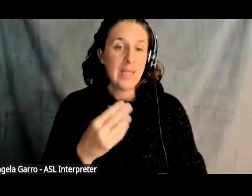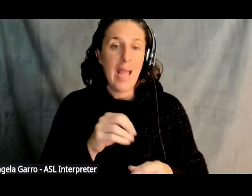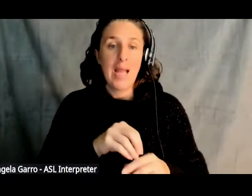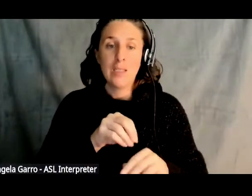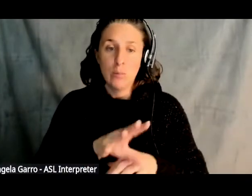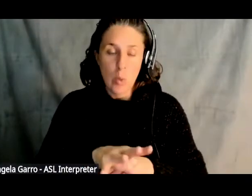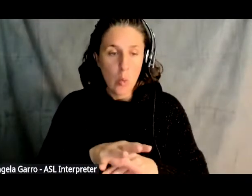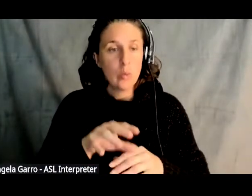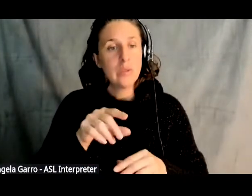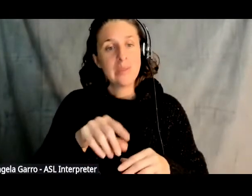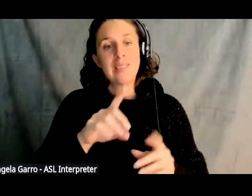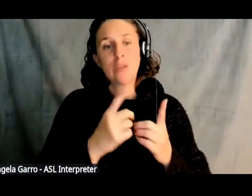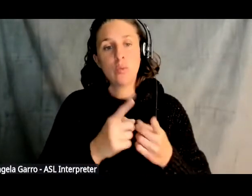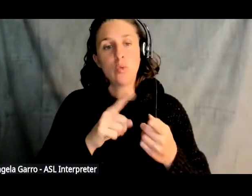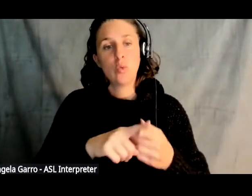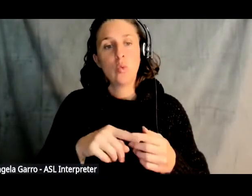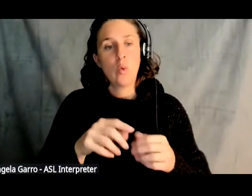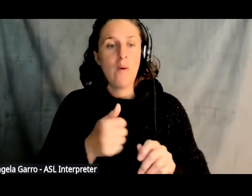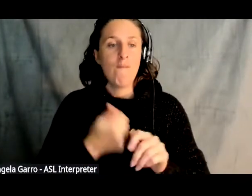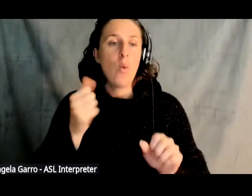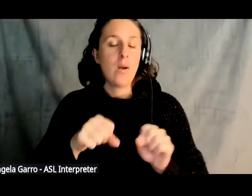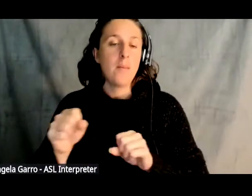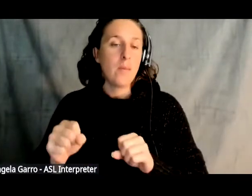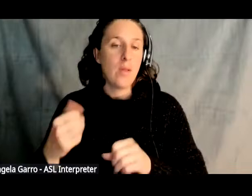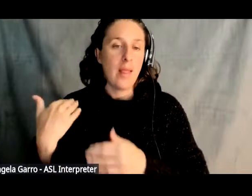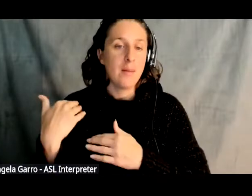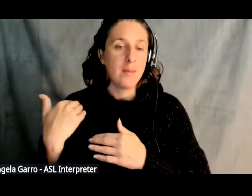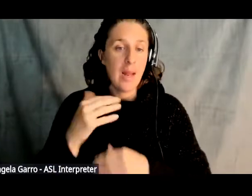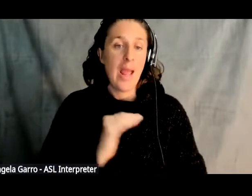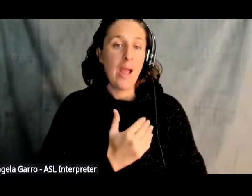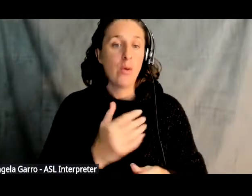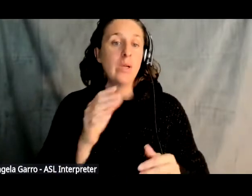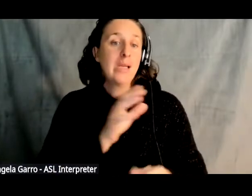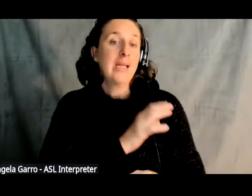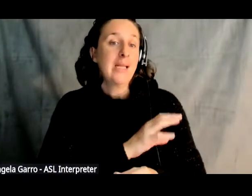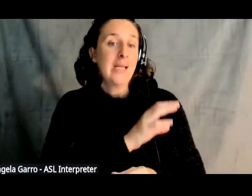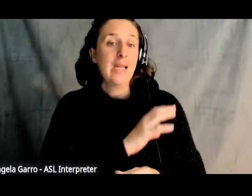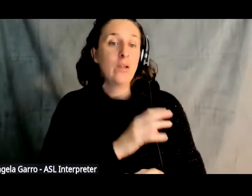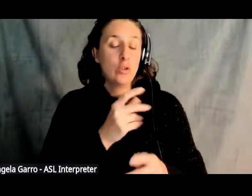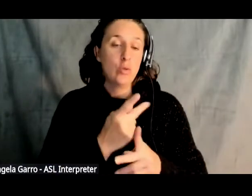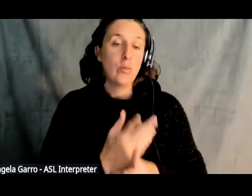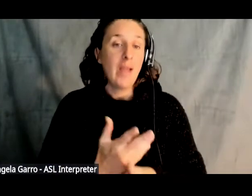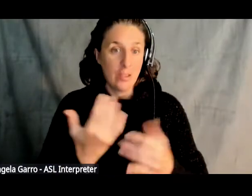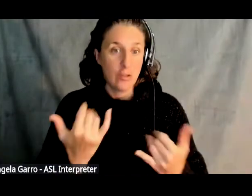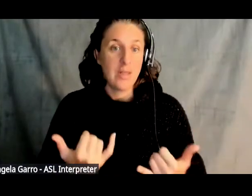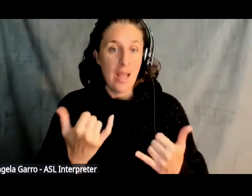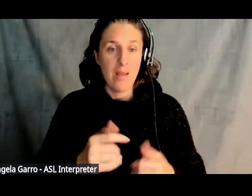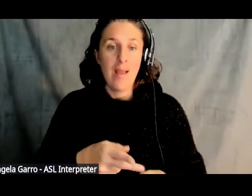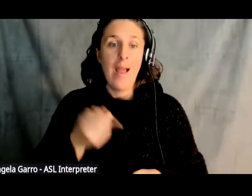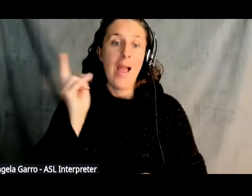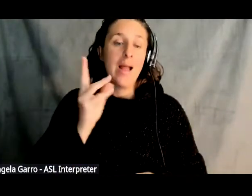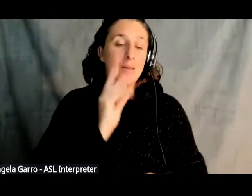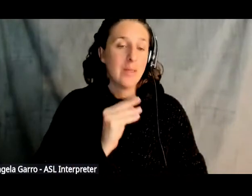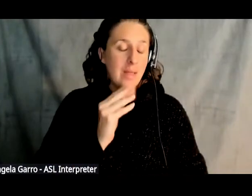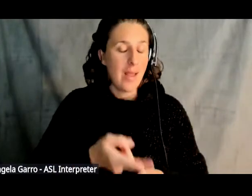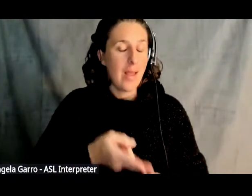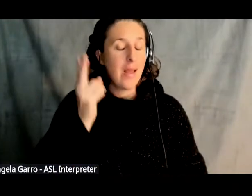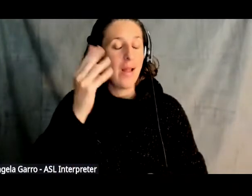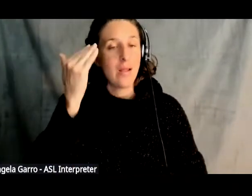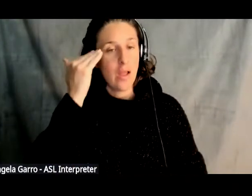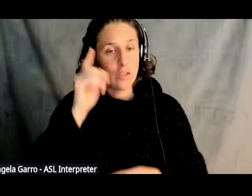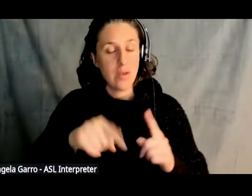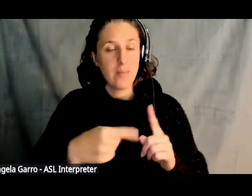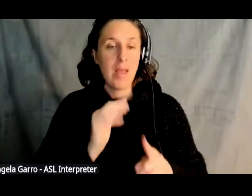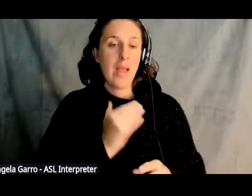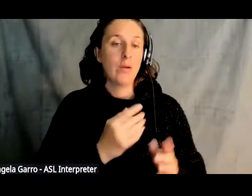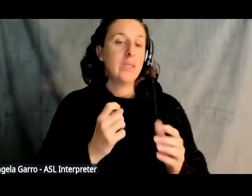avoidable liability. Our current clinical supervisor is highly experienced, highly knowledgeable about our district, and has